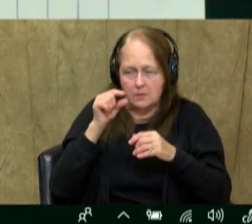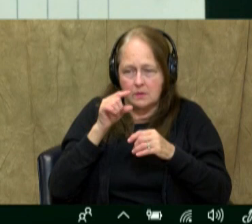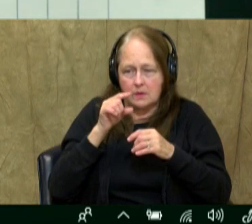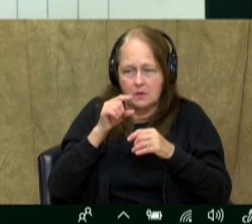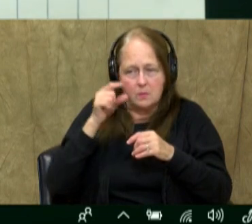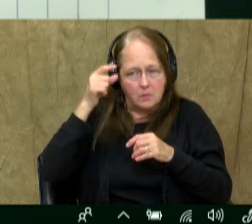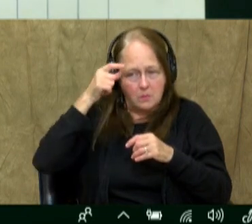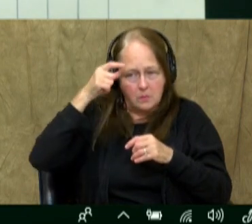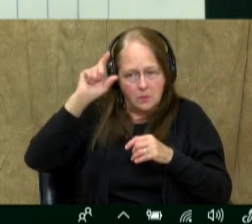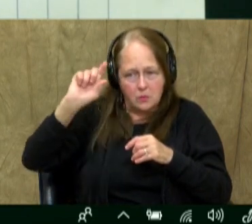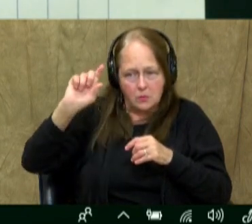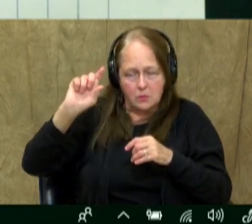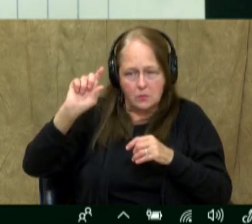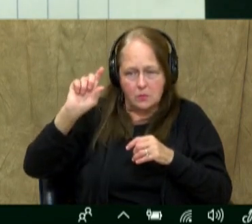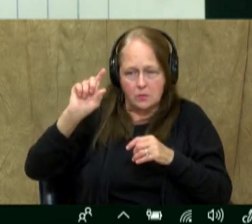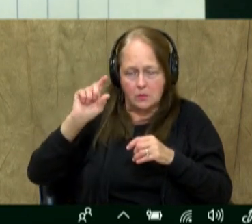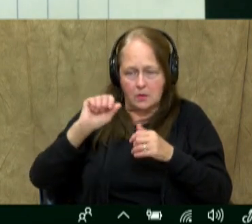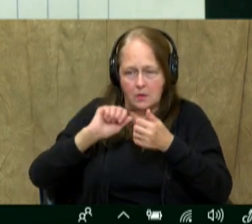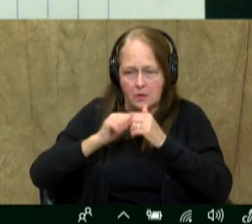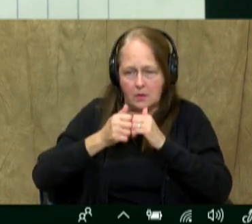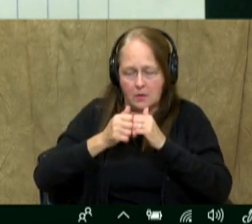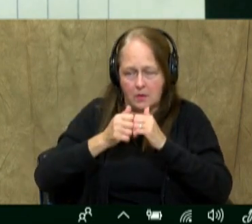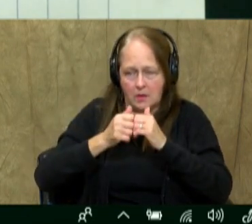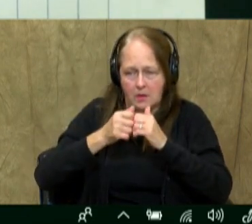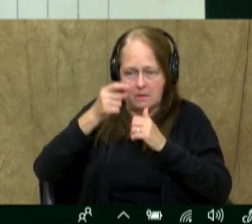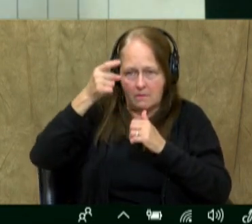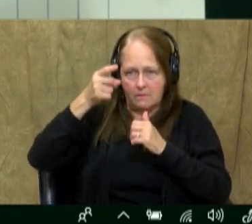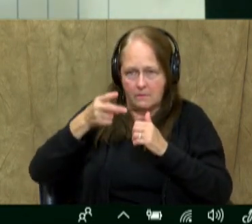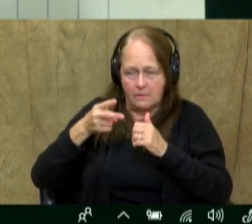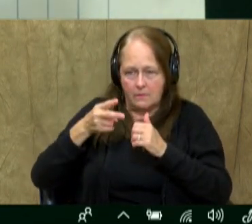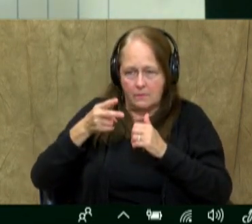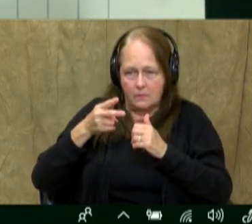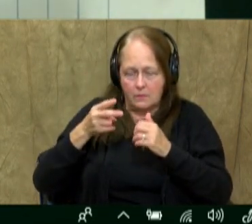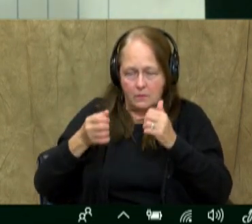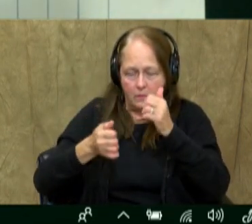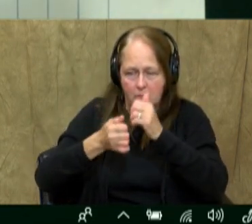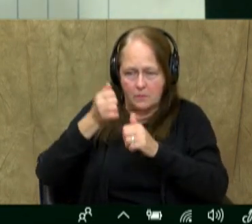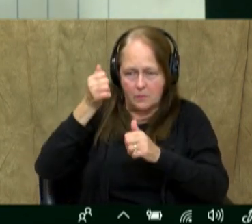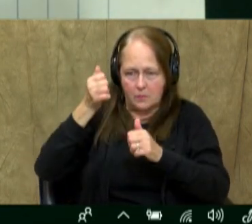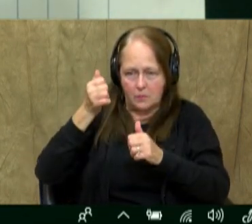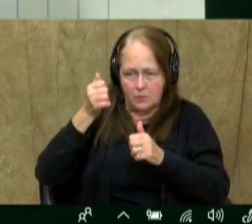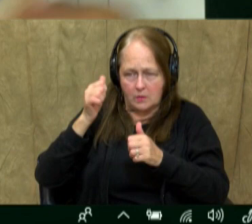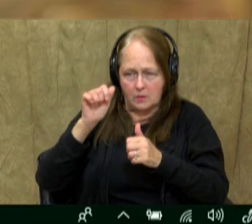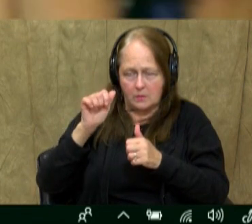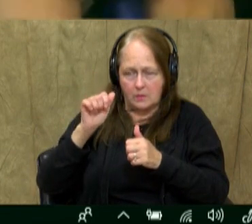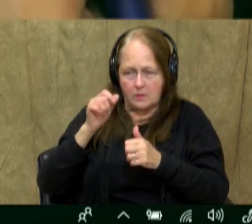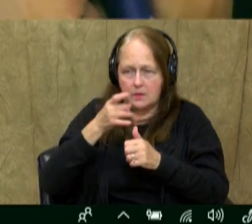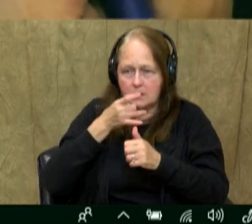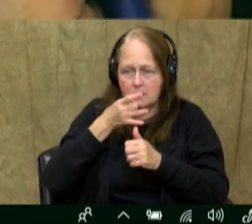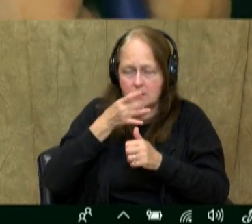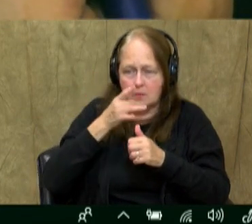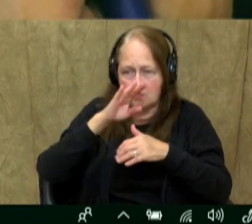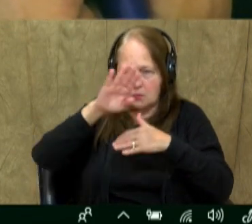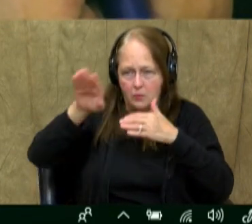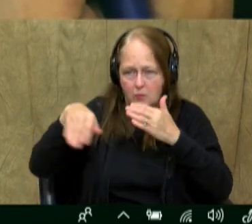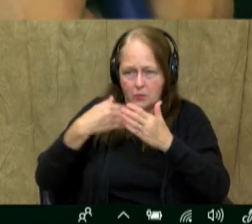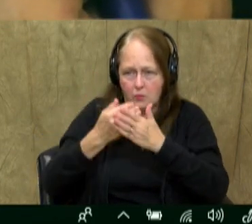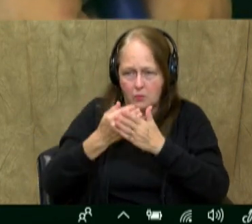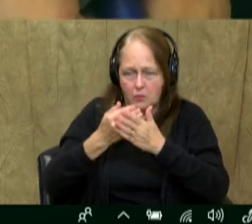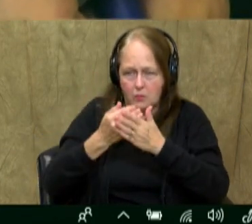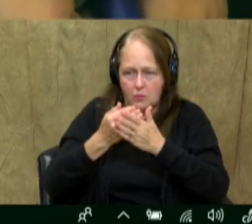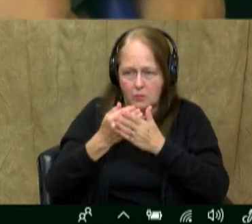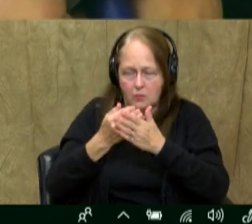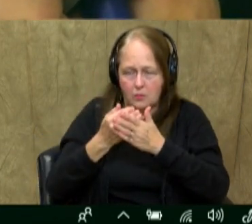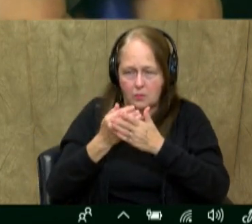portion. I've got a half of the lit portion. I've got most of the lit portion. And now I have all of the lit